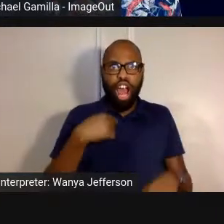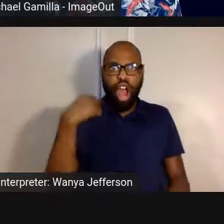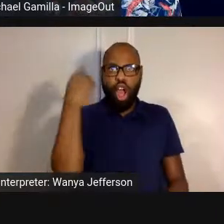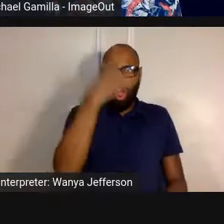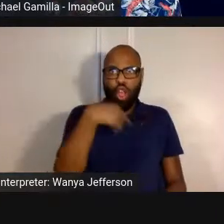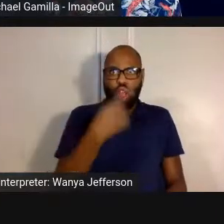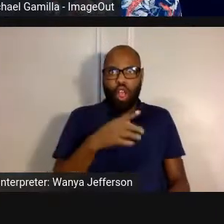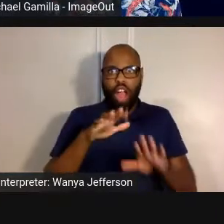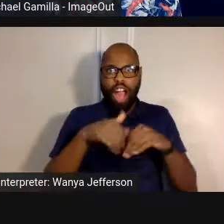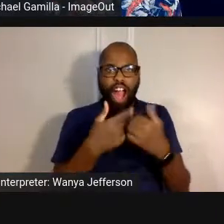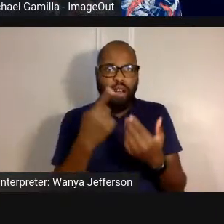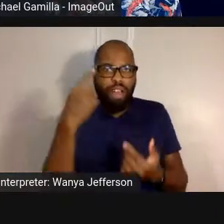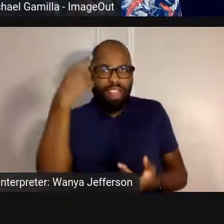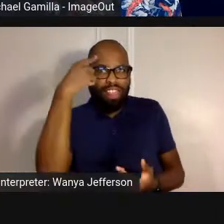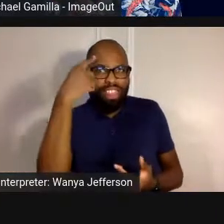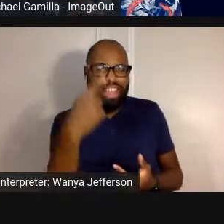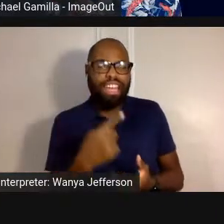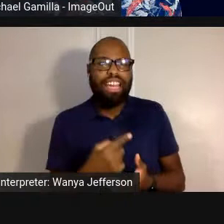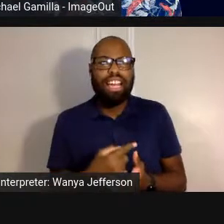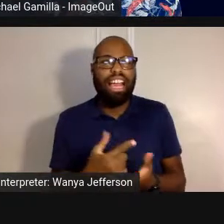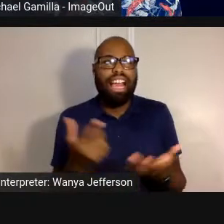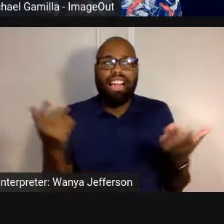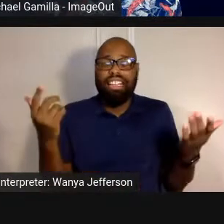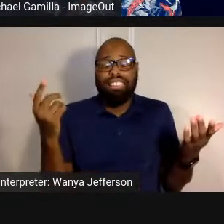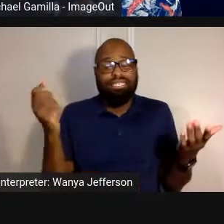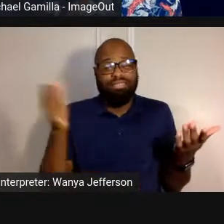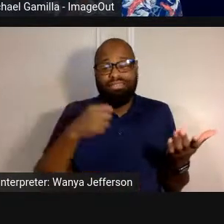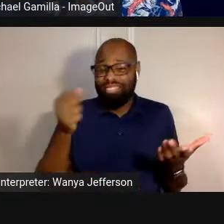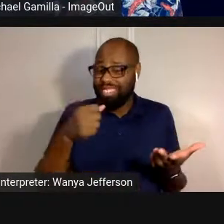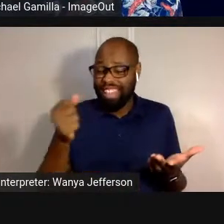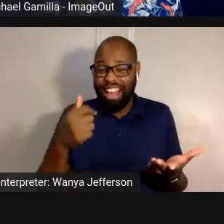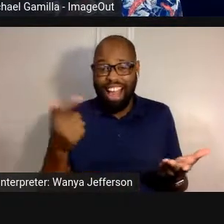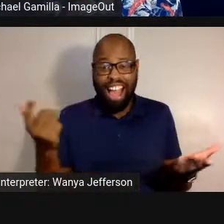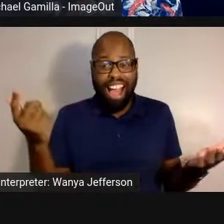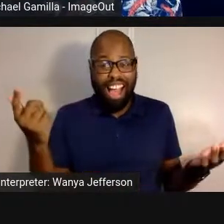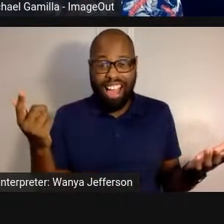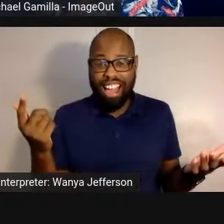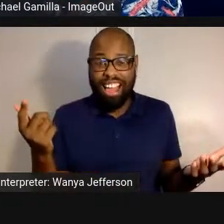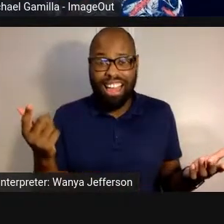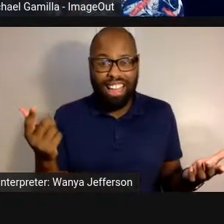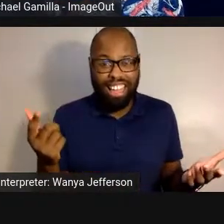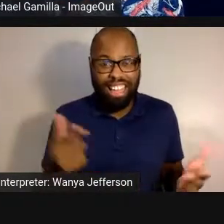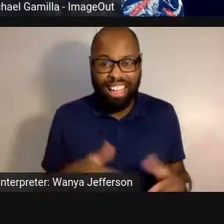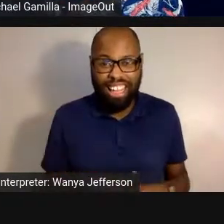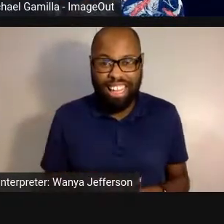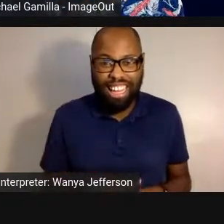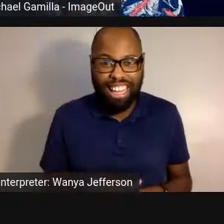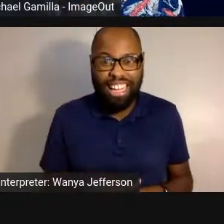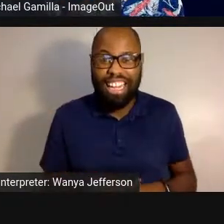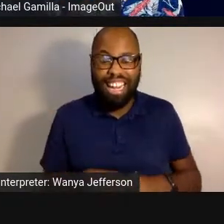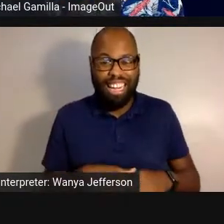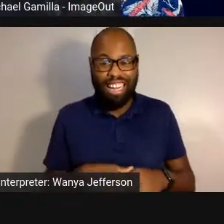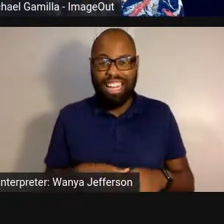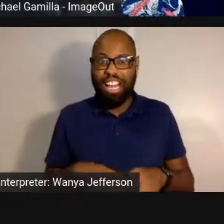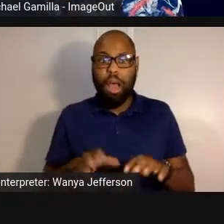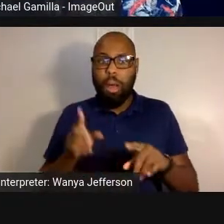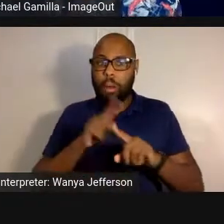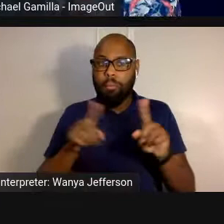think. And yeah, I'm, yeah. The way he dressed, sure. The way that he acted.